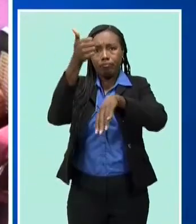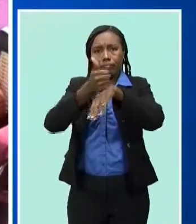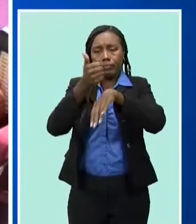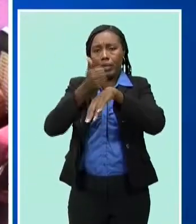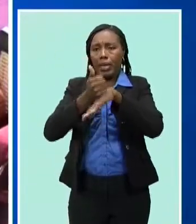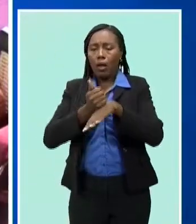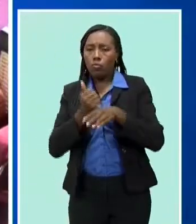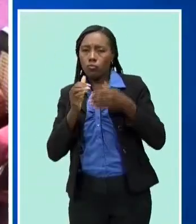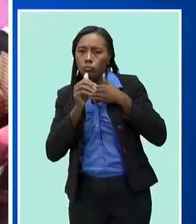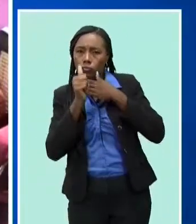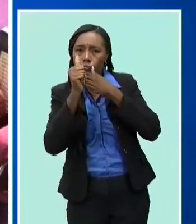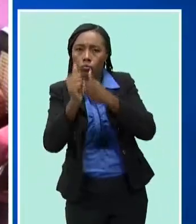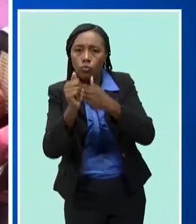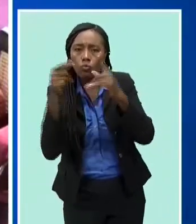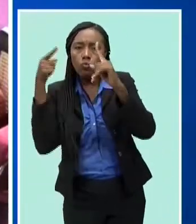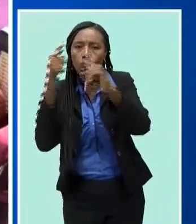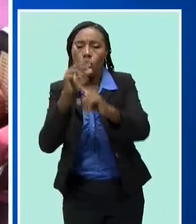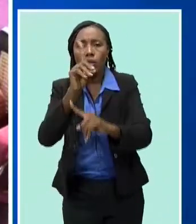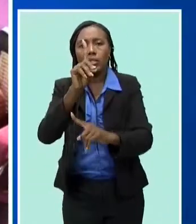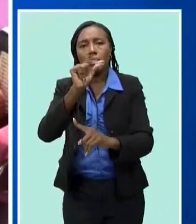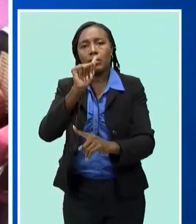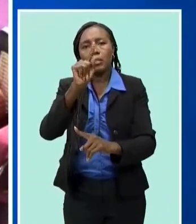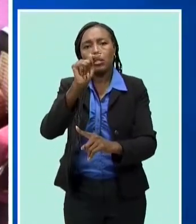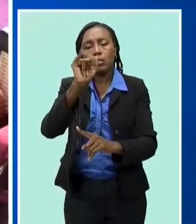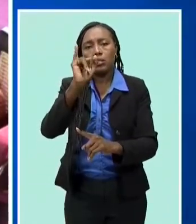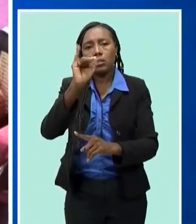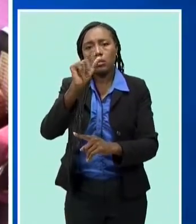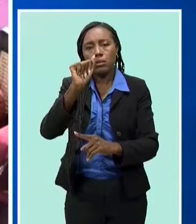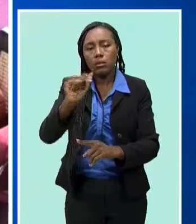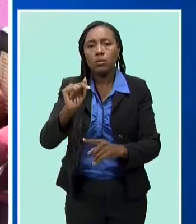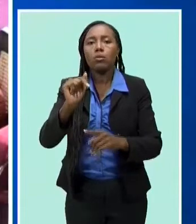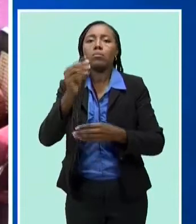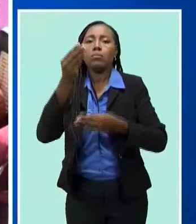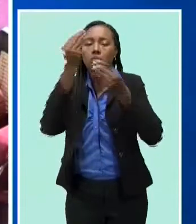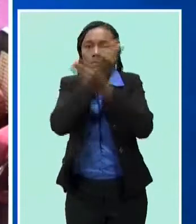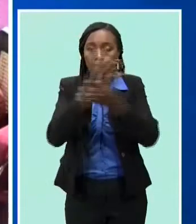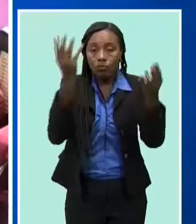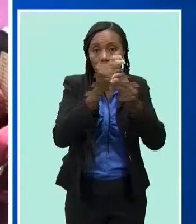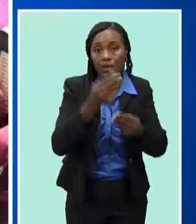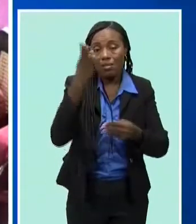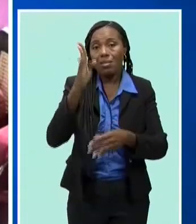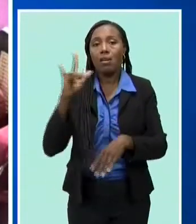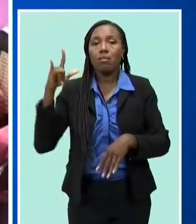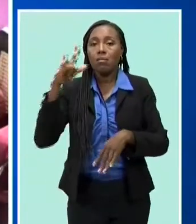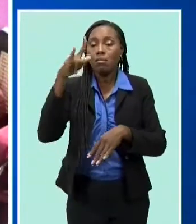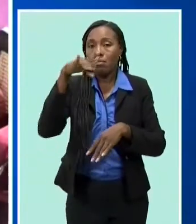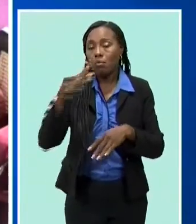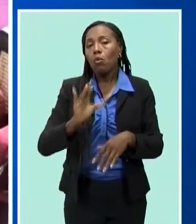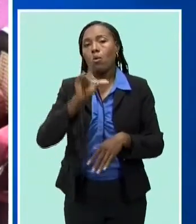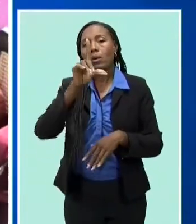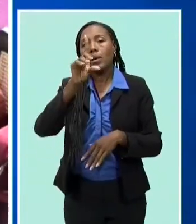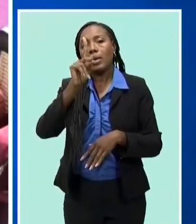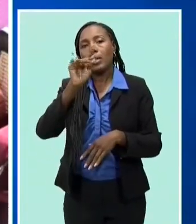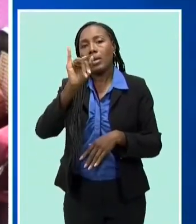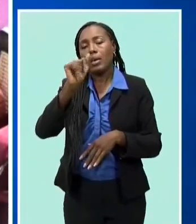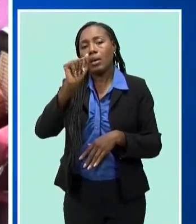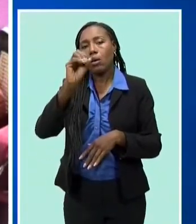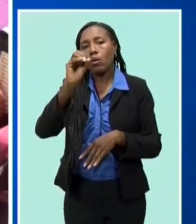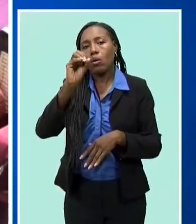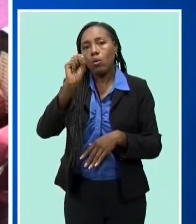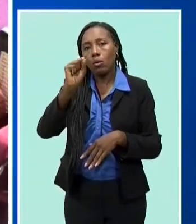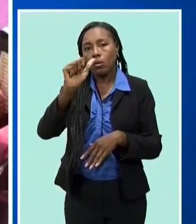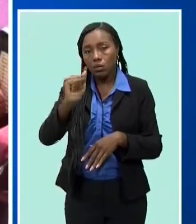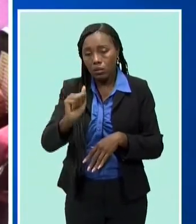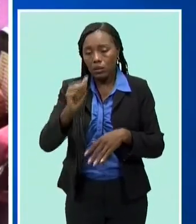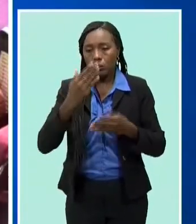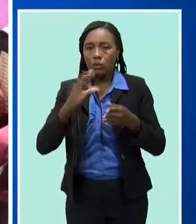digital transformation, and even as we seek to implement the kiosk at the airport, we are